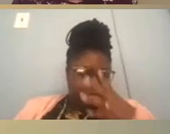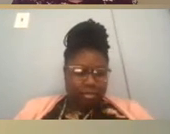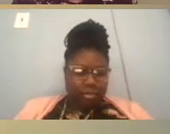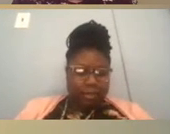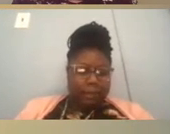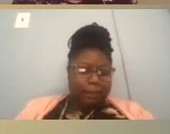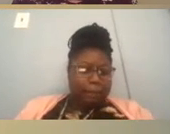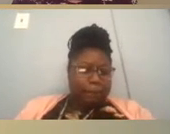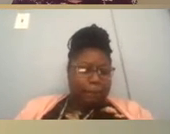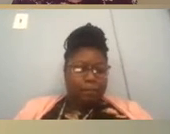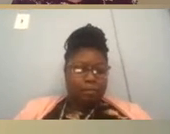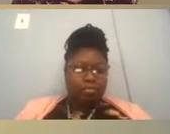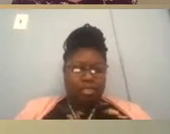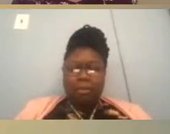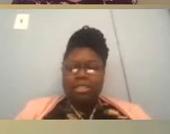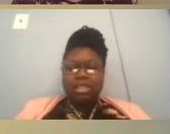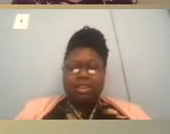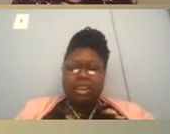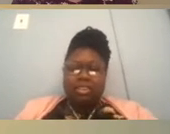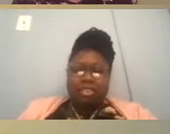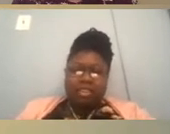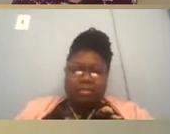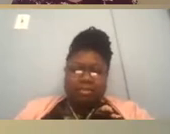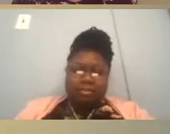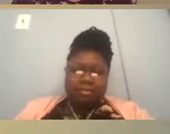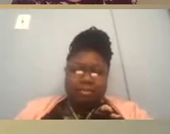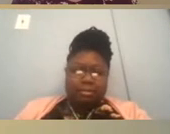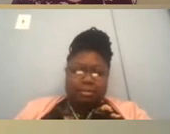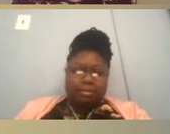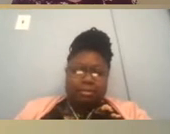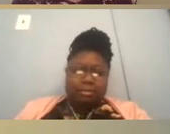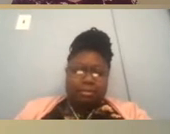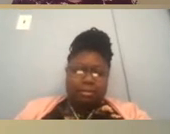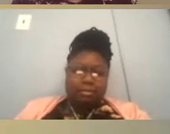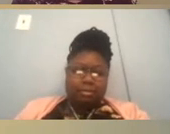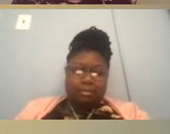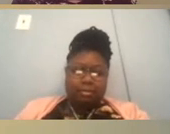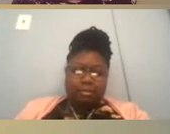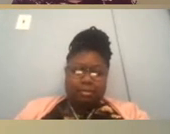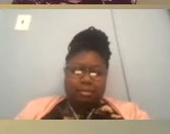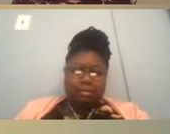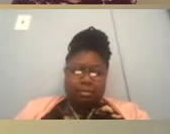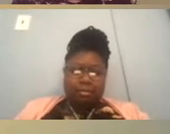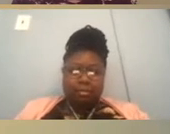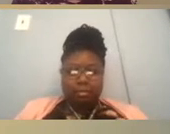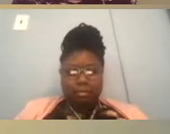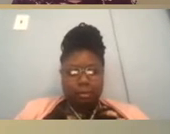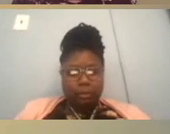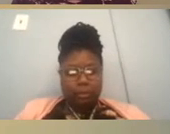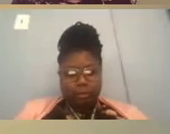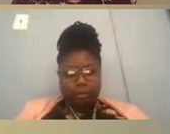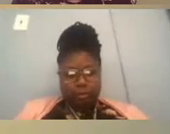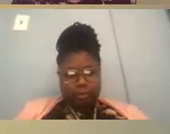Hello, my name is Erin Whiteley, I'm Shakirah Anderson. and we are from the Bachelor's Program. Today, we are going to present on